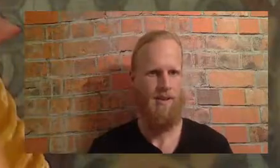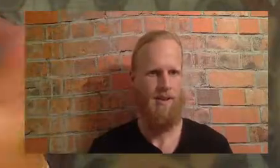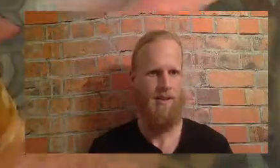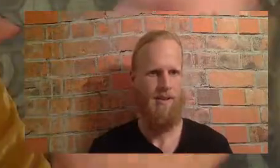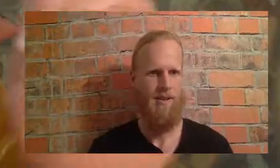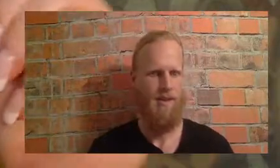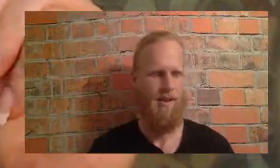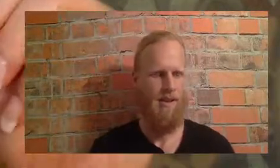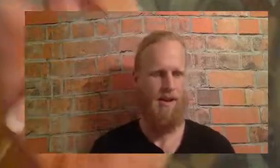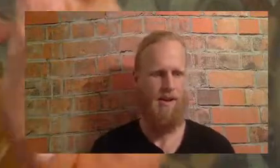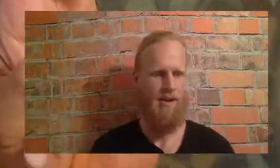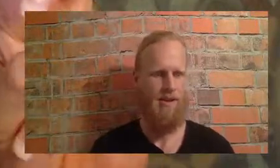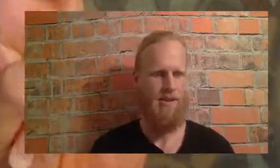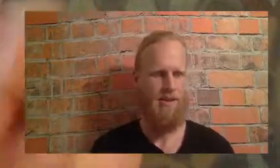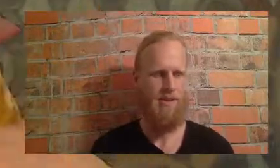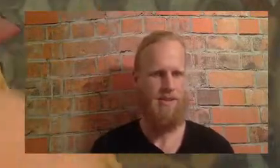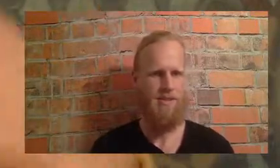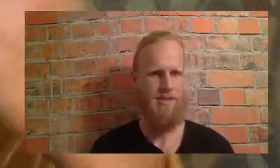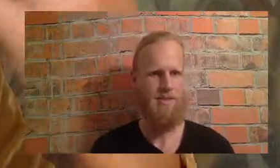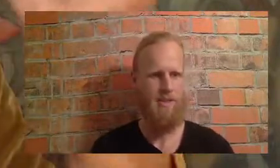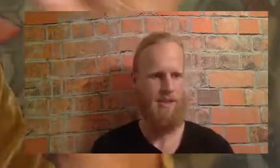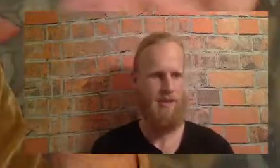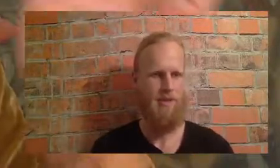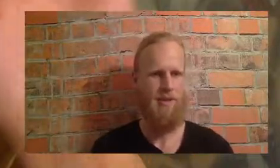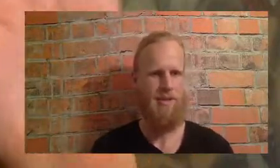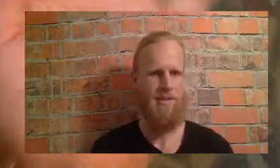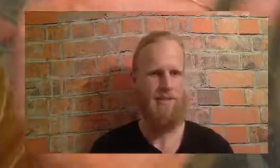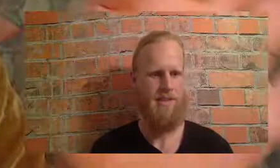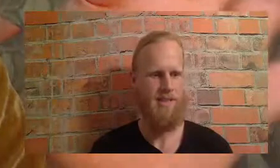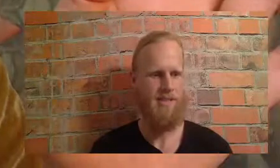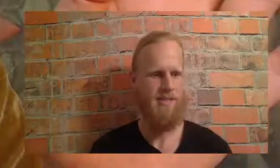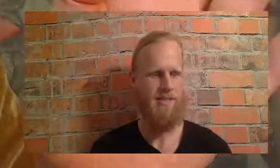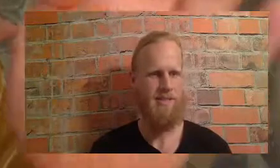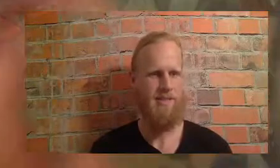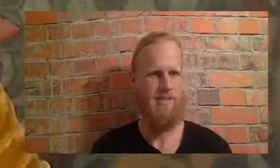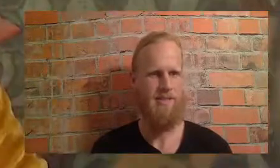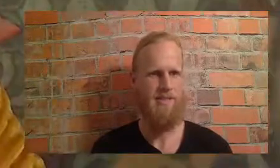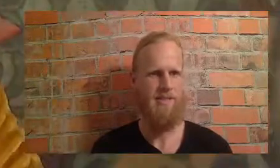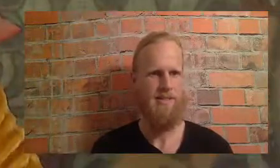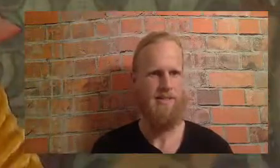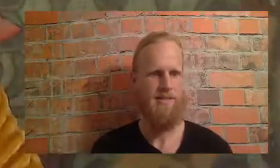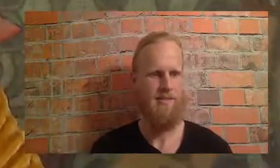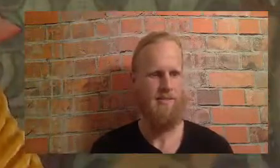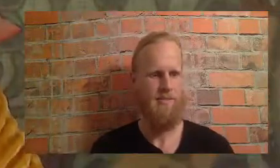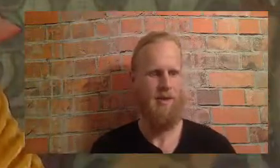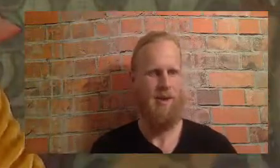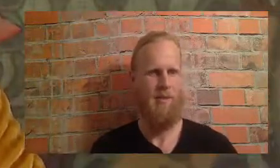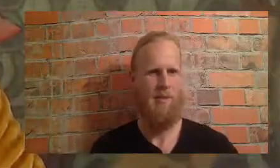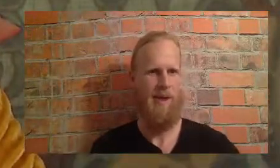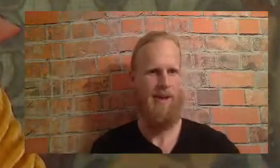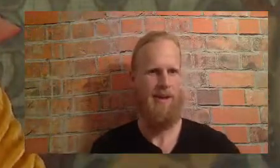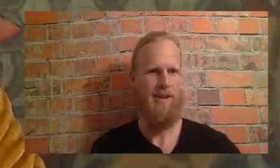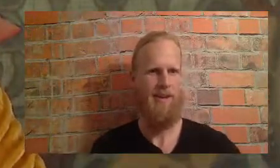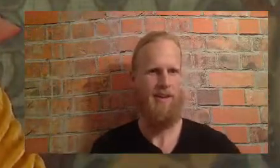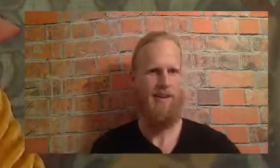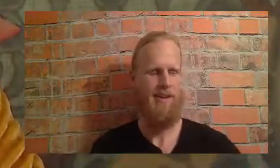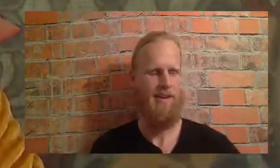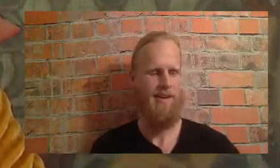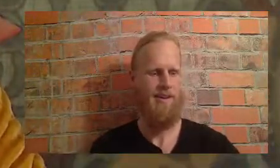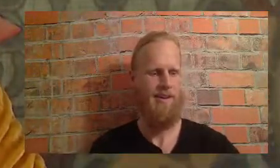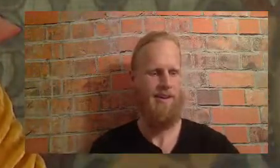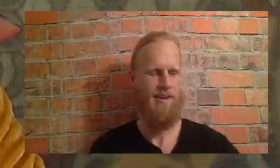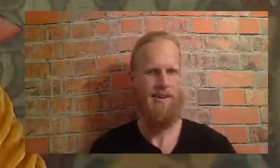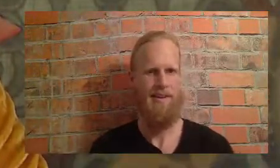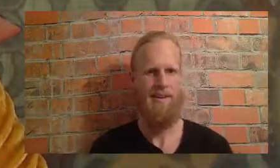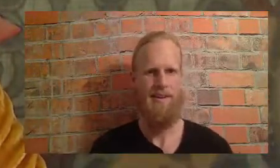the more we free the me, the more we free the we. So I'm honored to be the person who